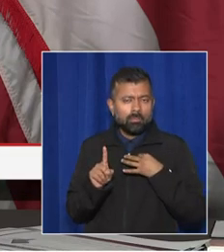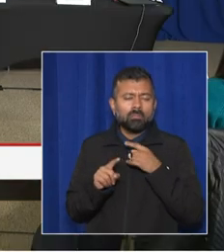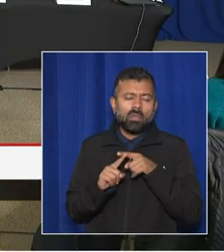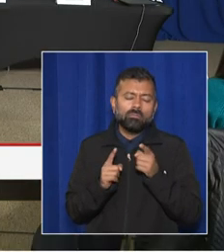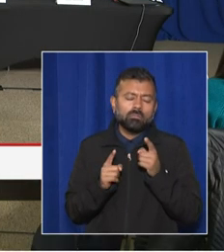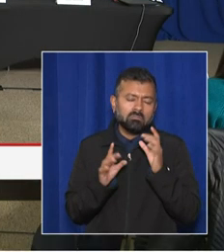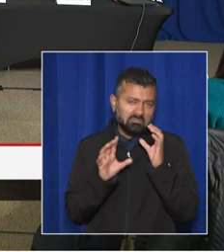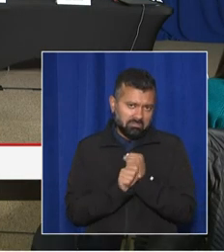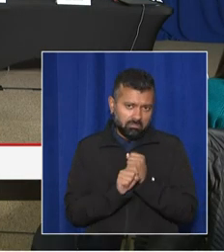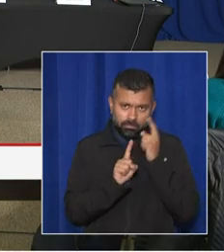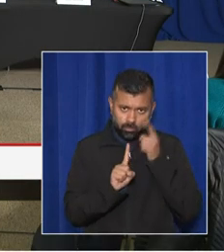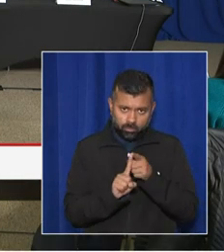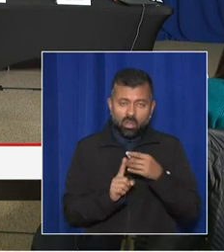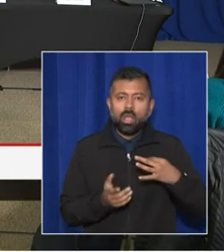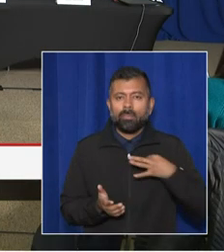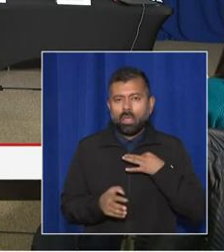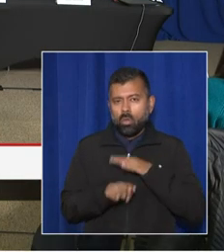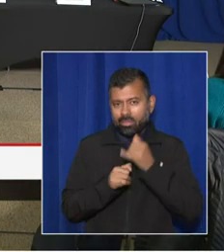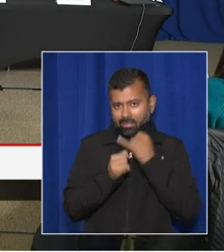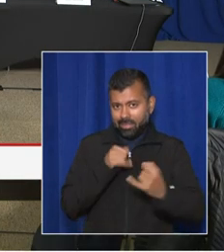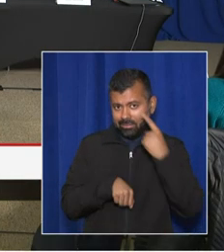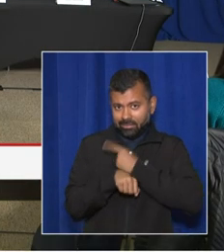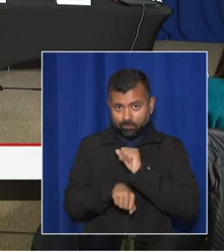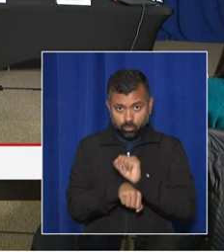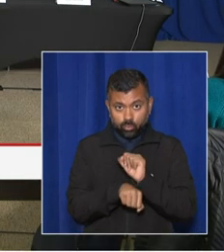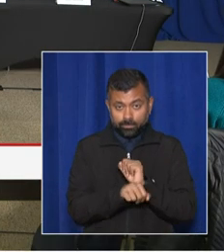Thank you for that question. Again, if you're online,